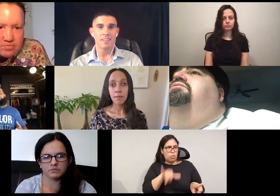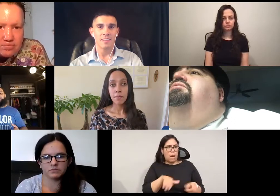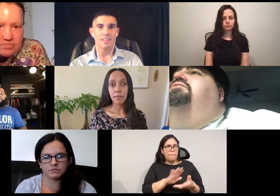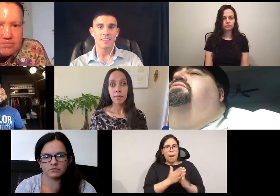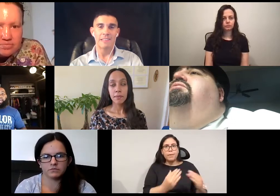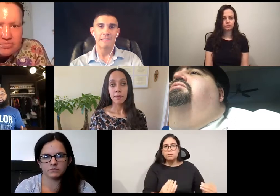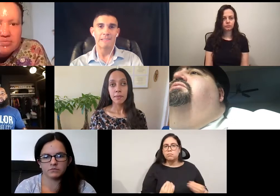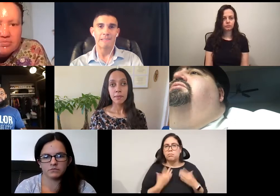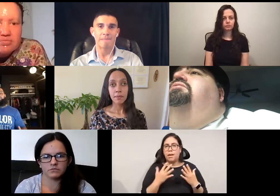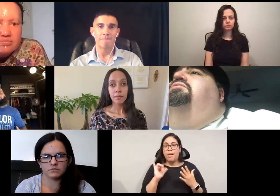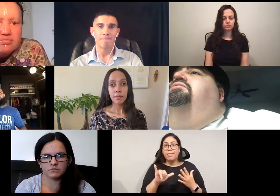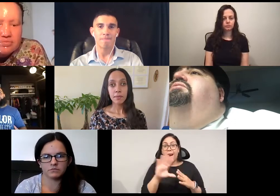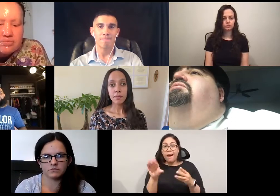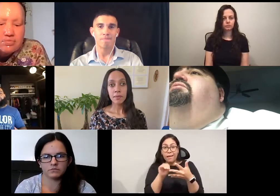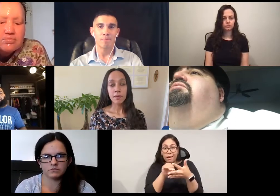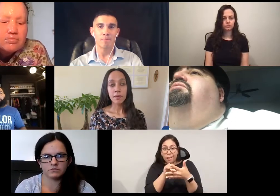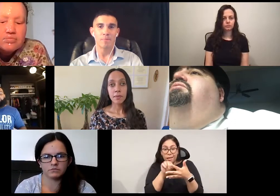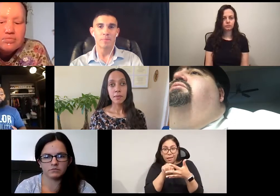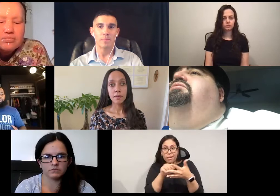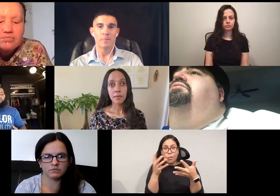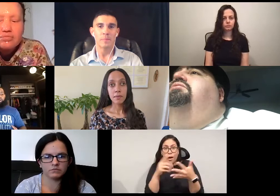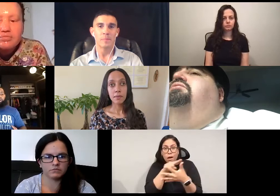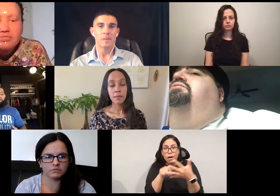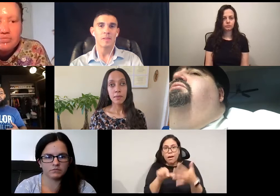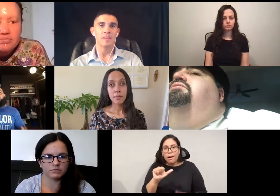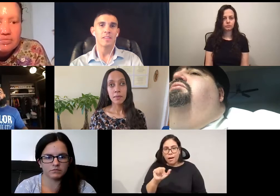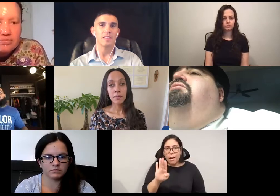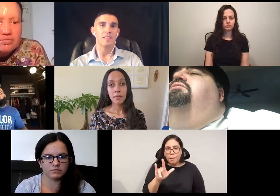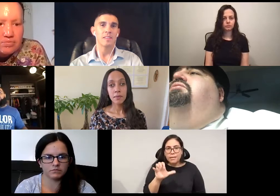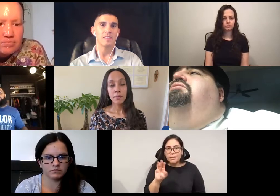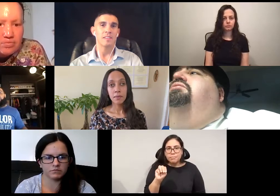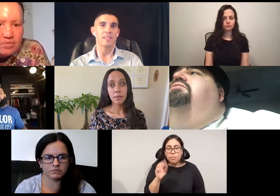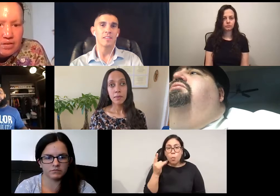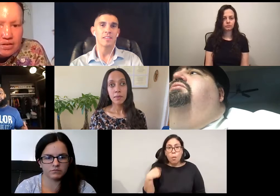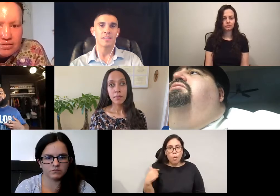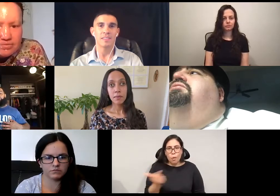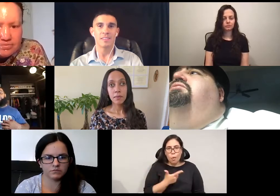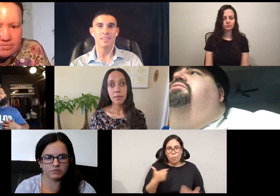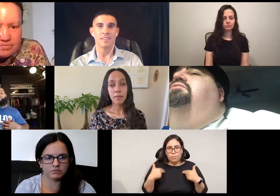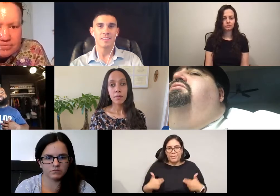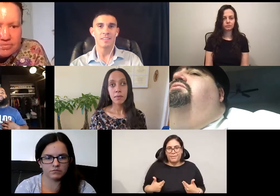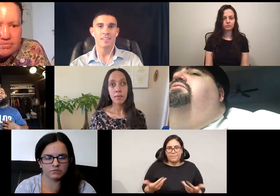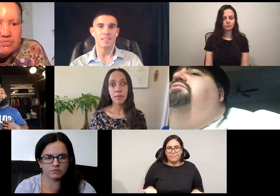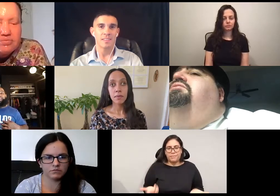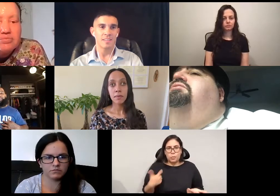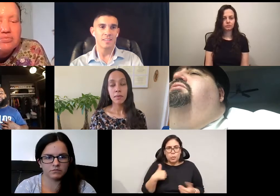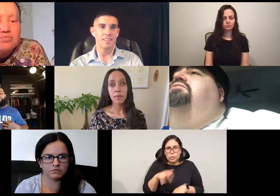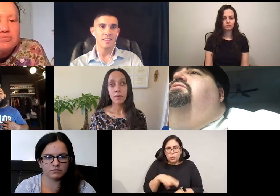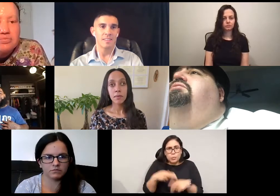is embedded in ableism, because we're all human. And just because you can see